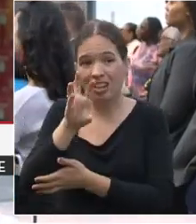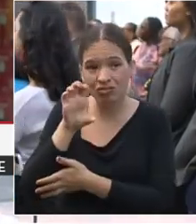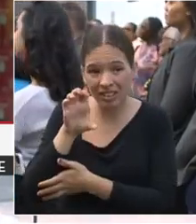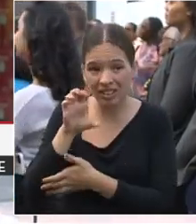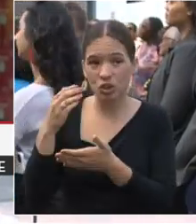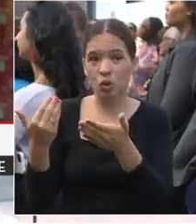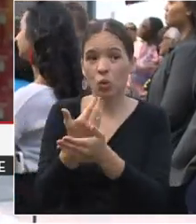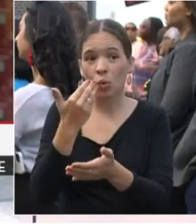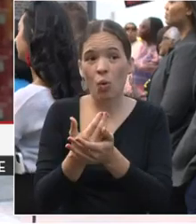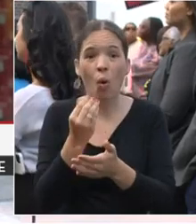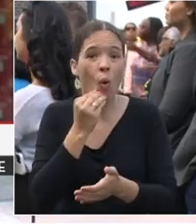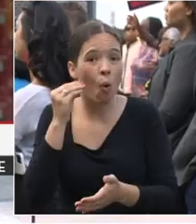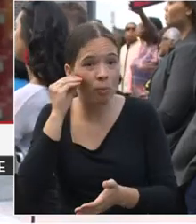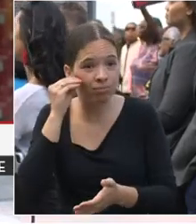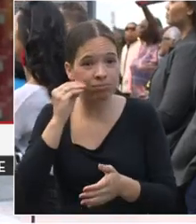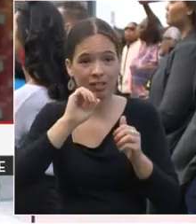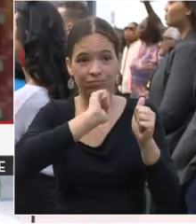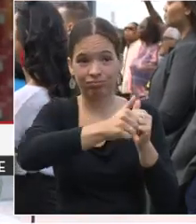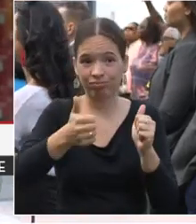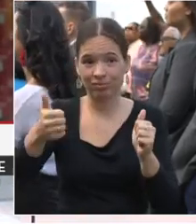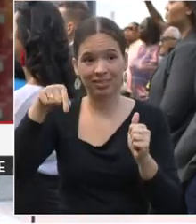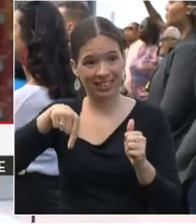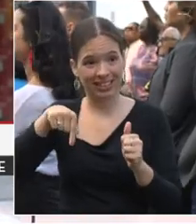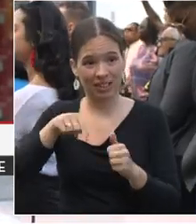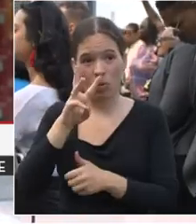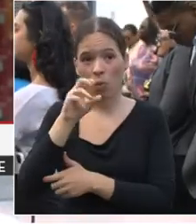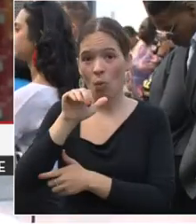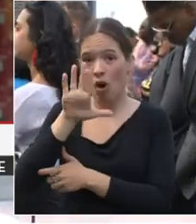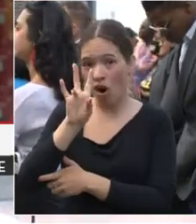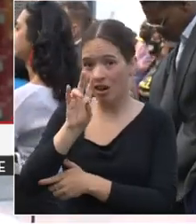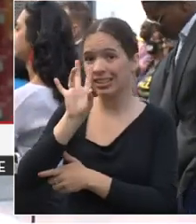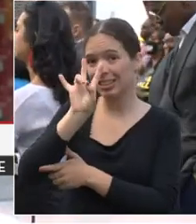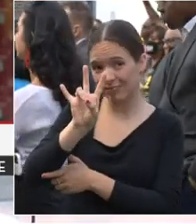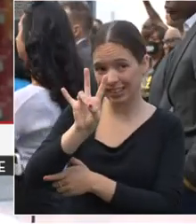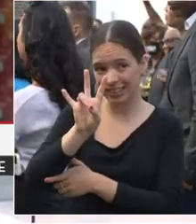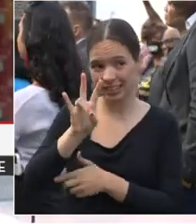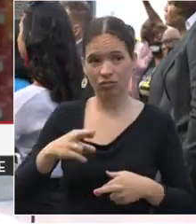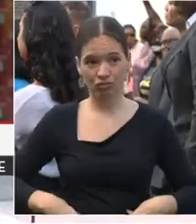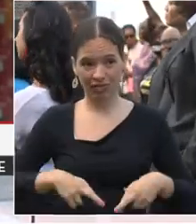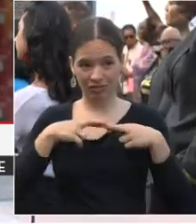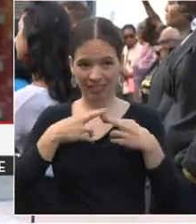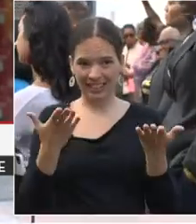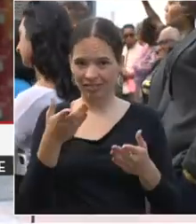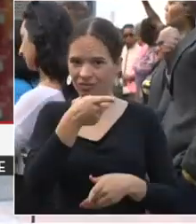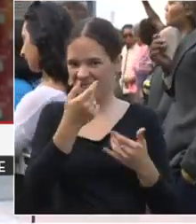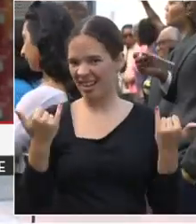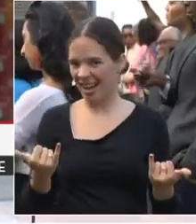where new Ward 7 residents are living right now.